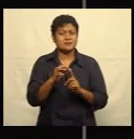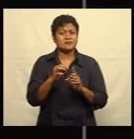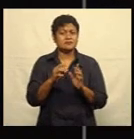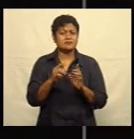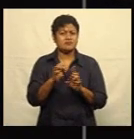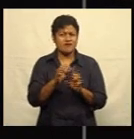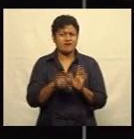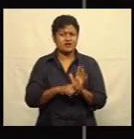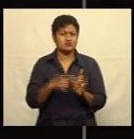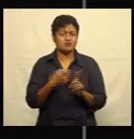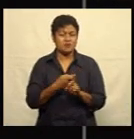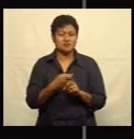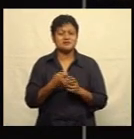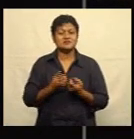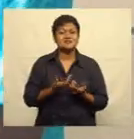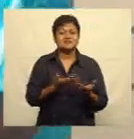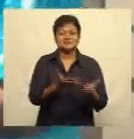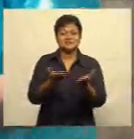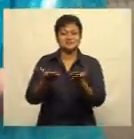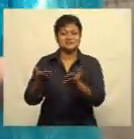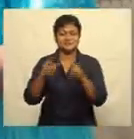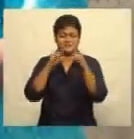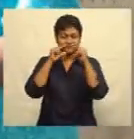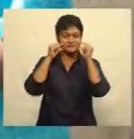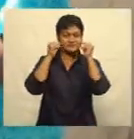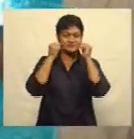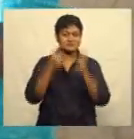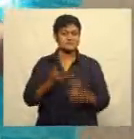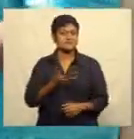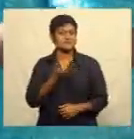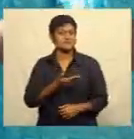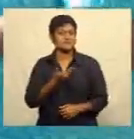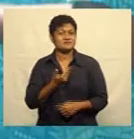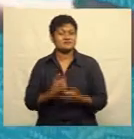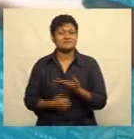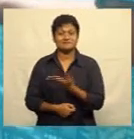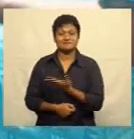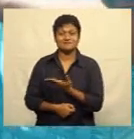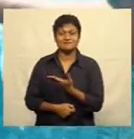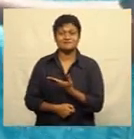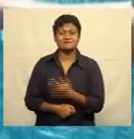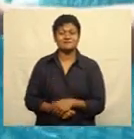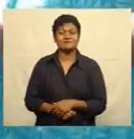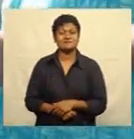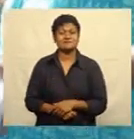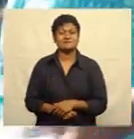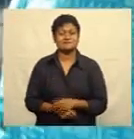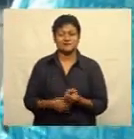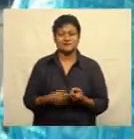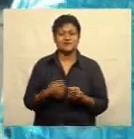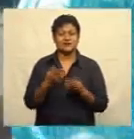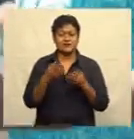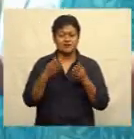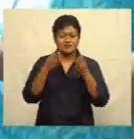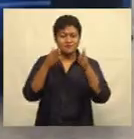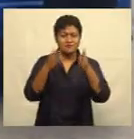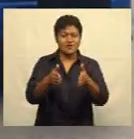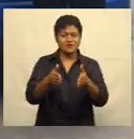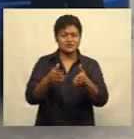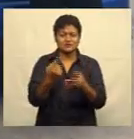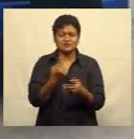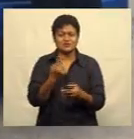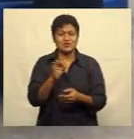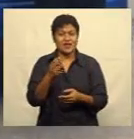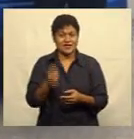protection. Apanisa Wangarendovo reports. The busy corners of the greater Suva were targeted for the distribution of face masks today. We